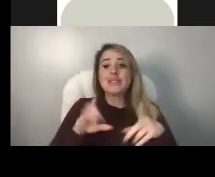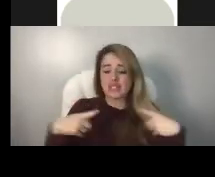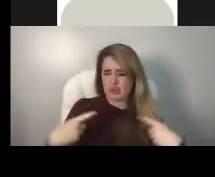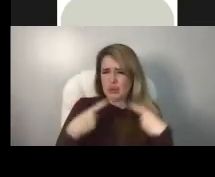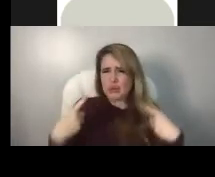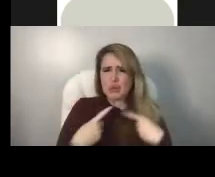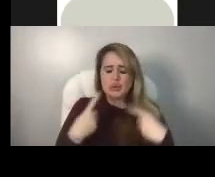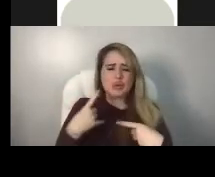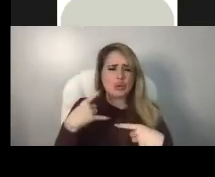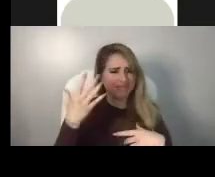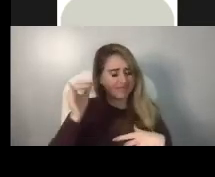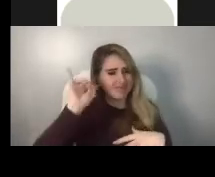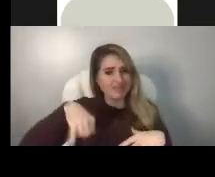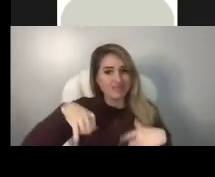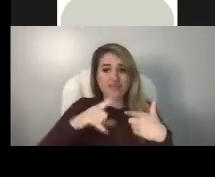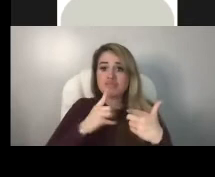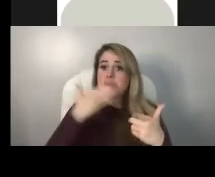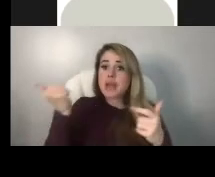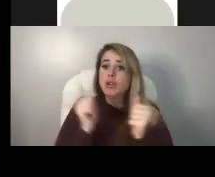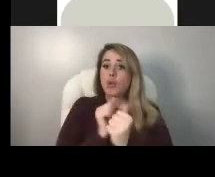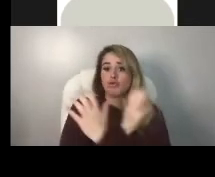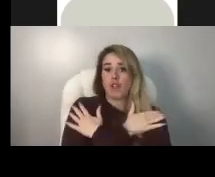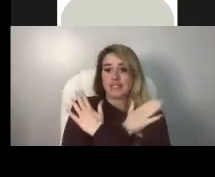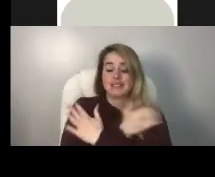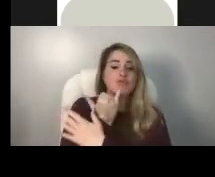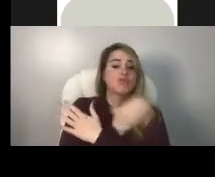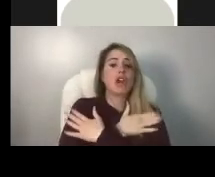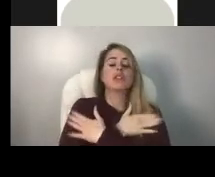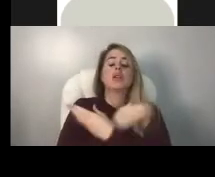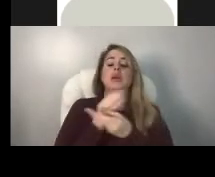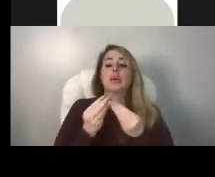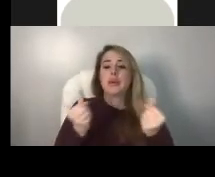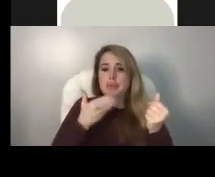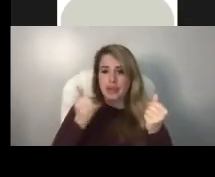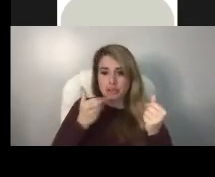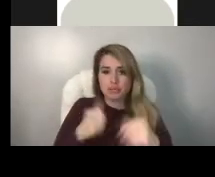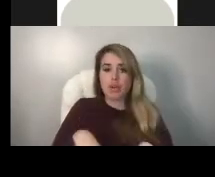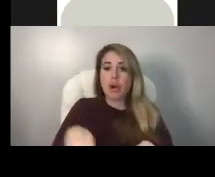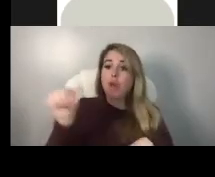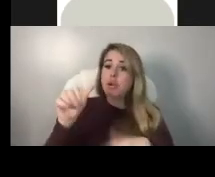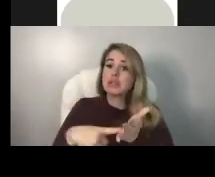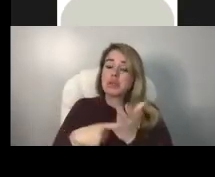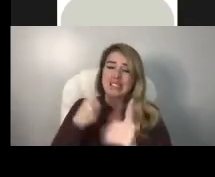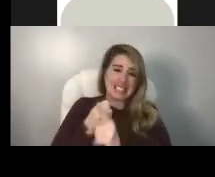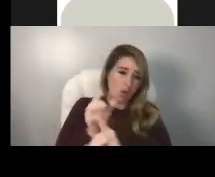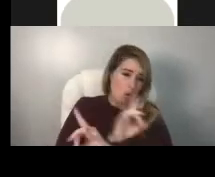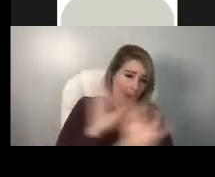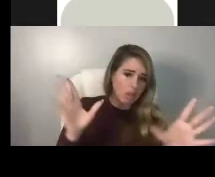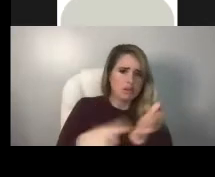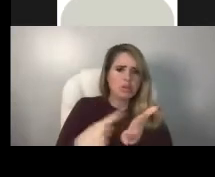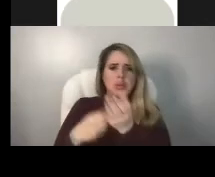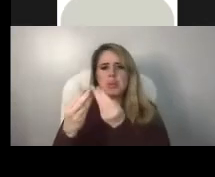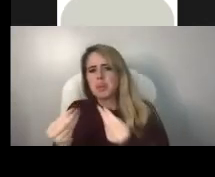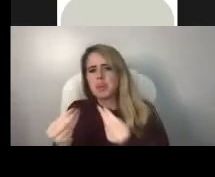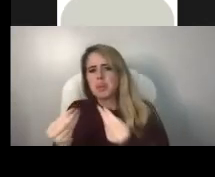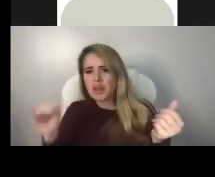and it's better with rest. And finally, arthritis can wax and wane, but it generally will get worse